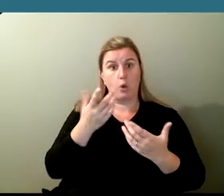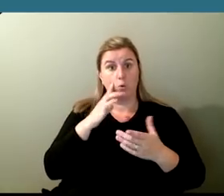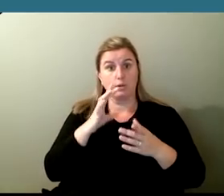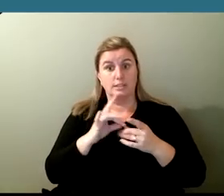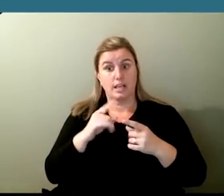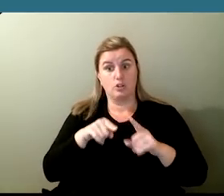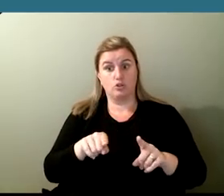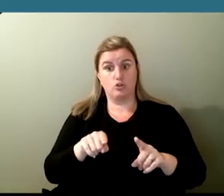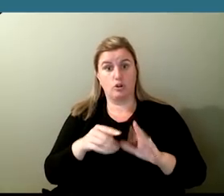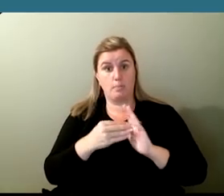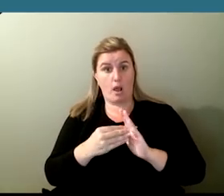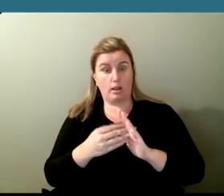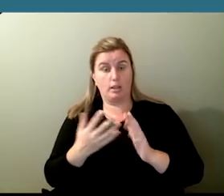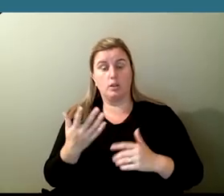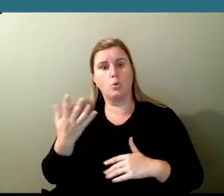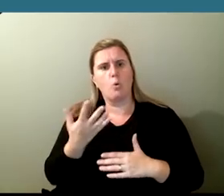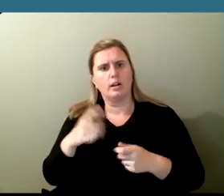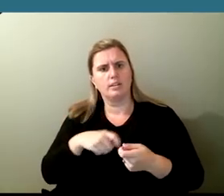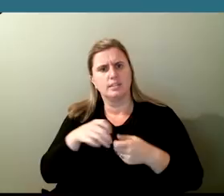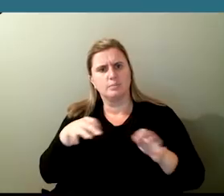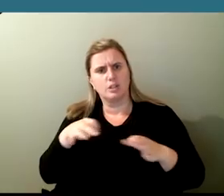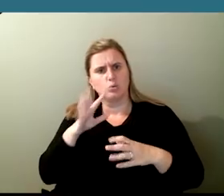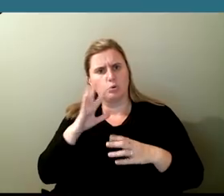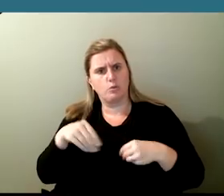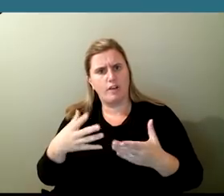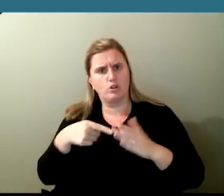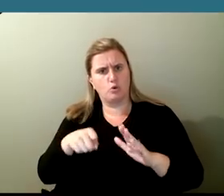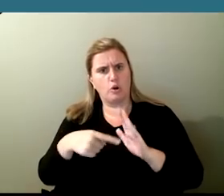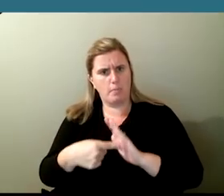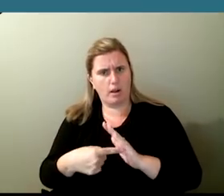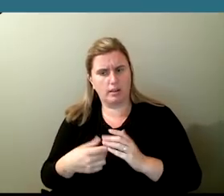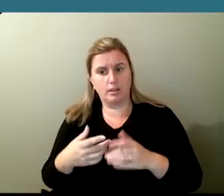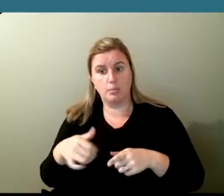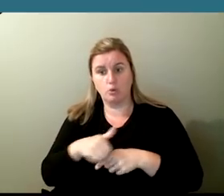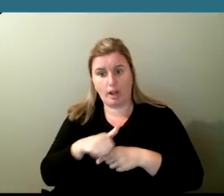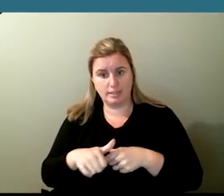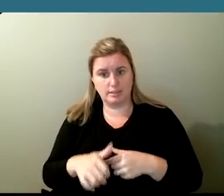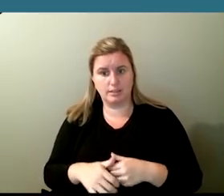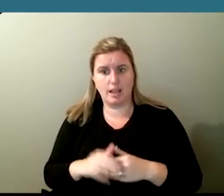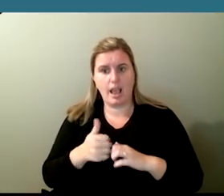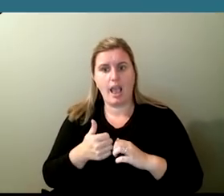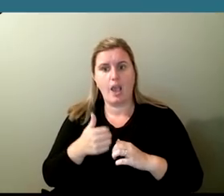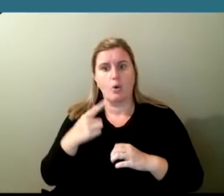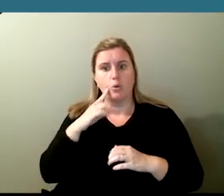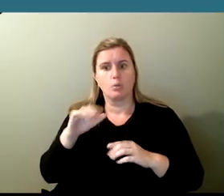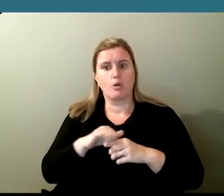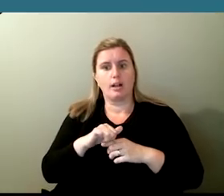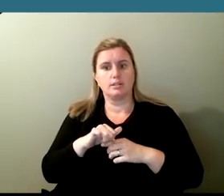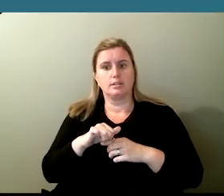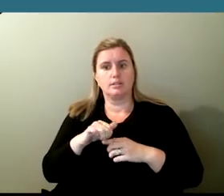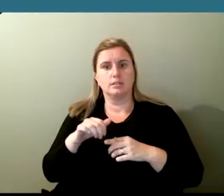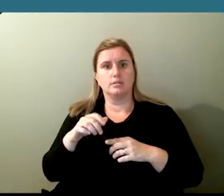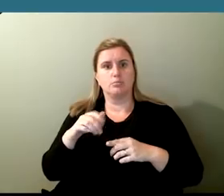modeling? What explanations are you going to provide during modeling? Practice. How will the performance will practice the